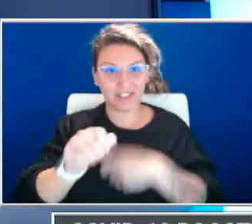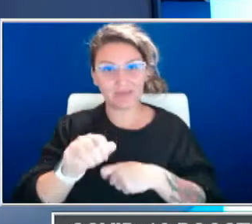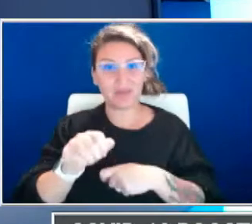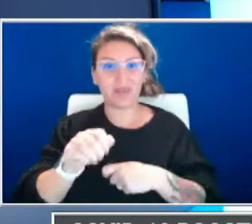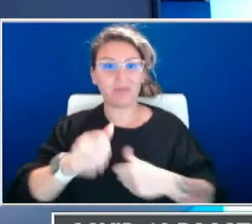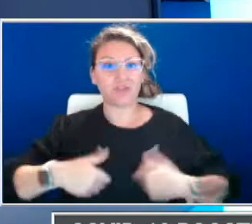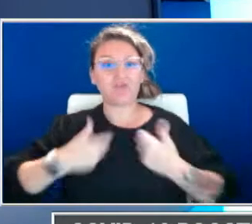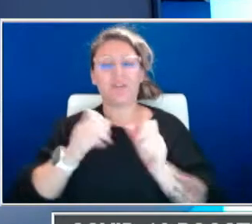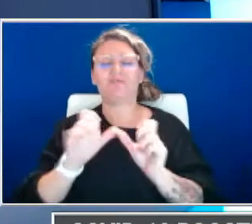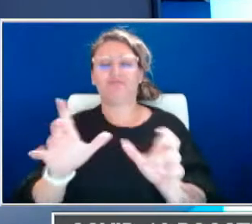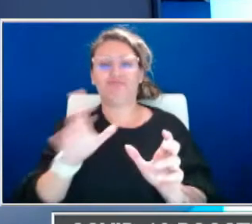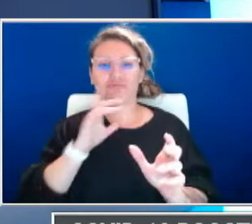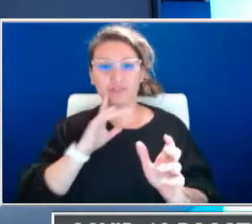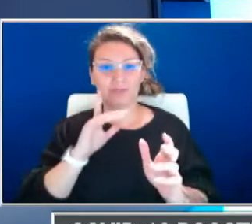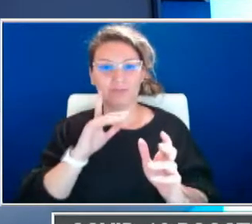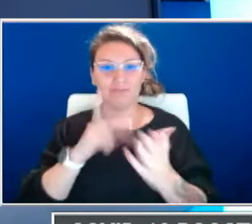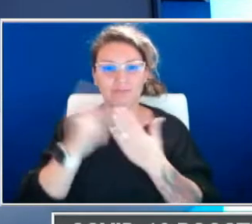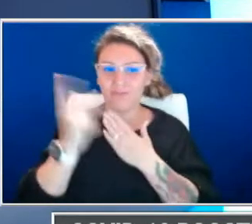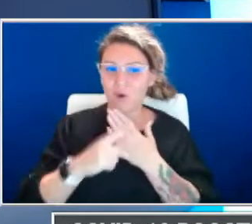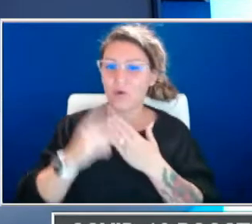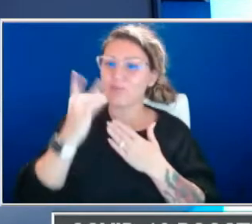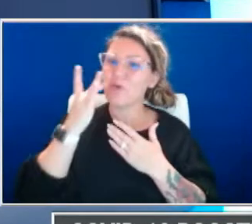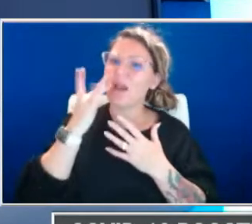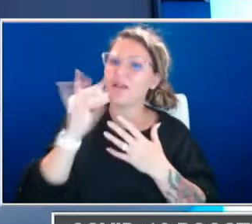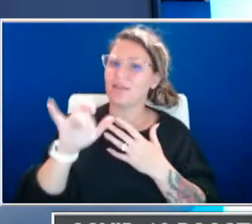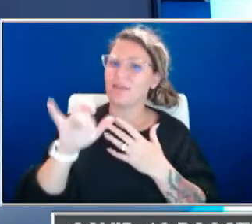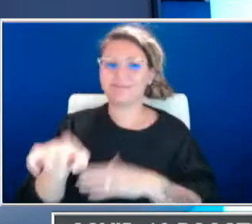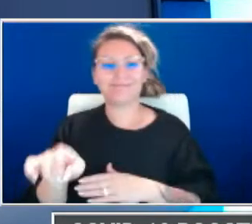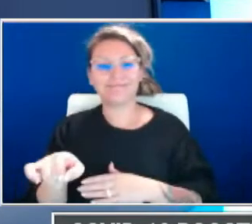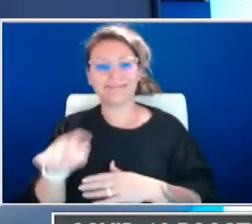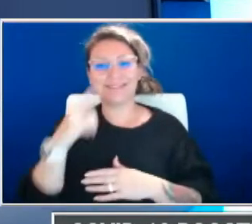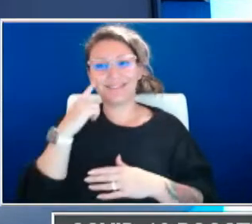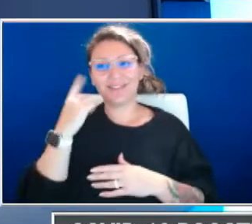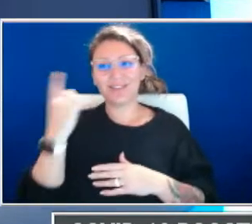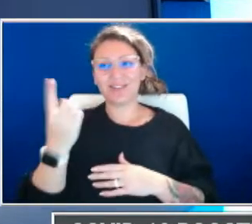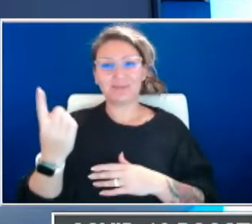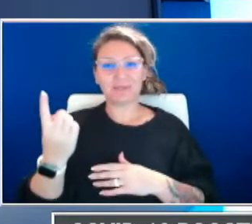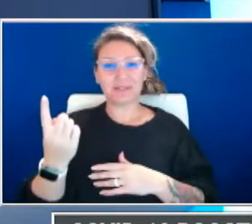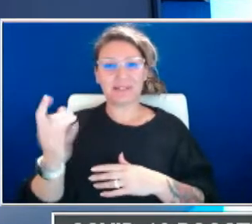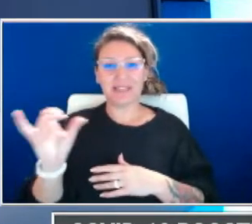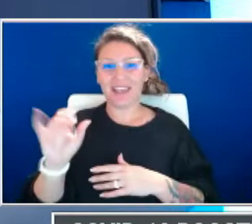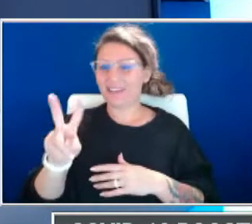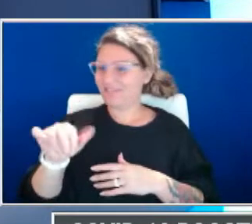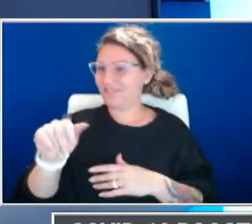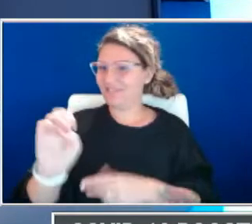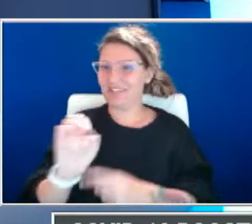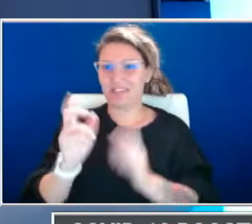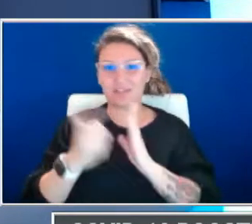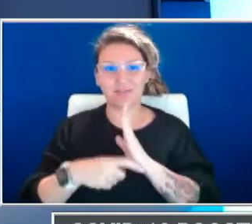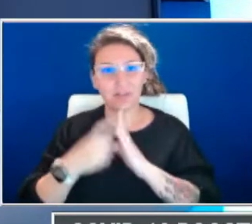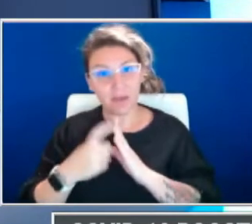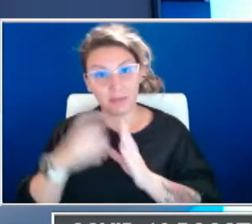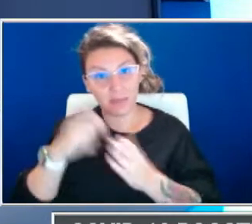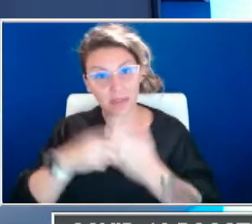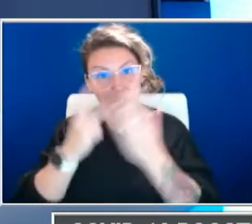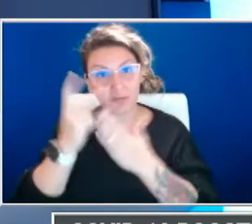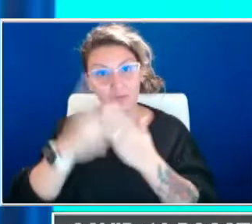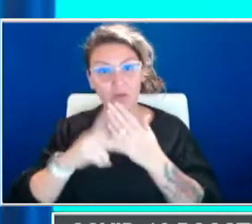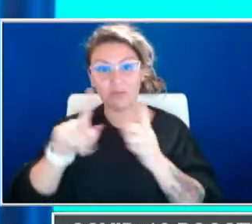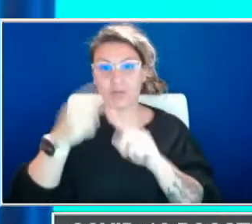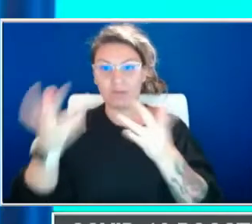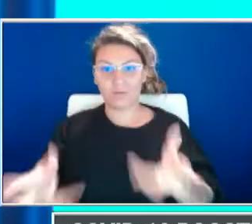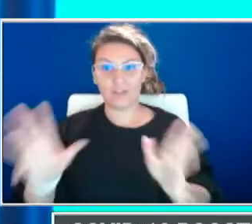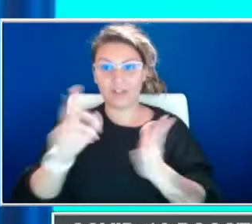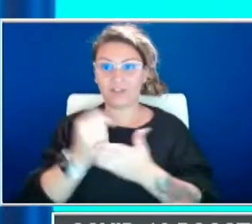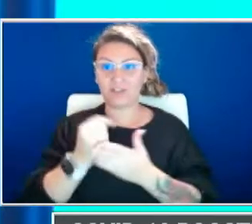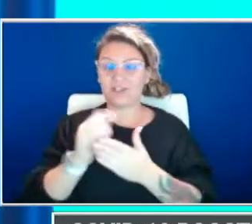that so necessary to have? And is somebody like Vince automatically in the program once he finishes his treatment? Yes, that's our